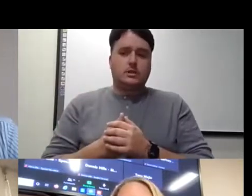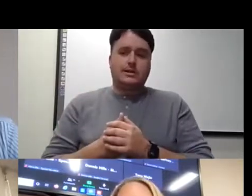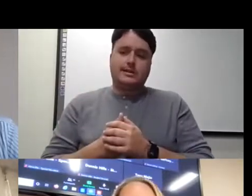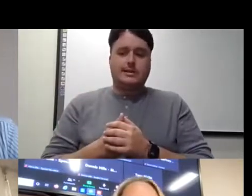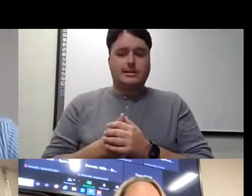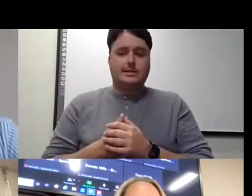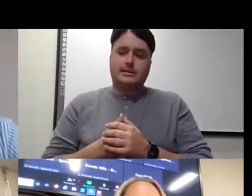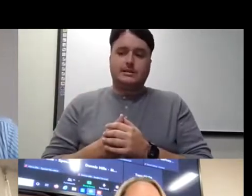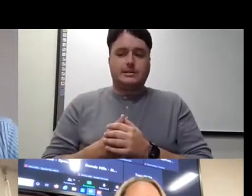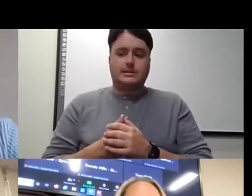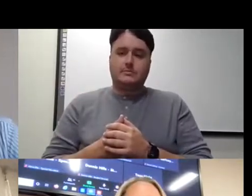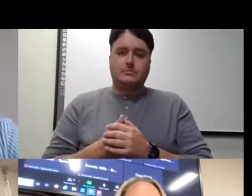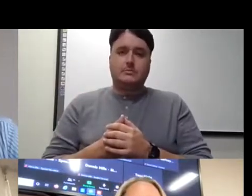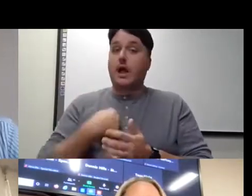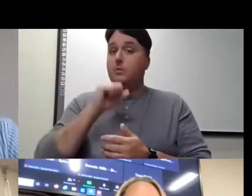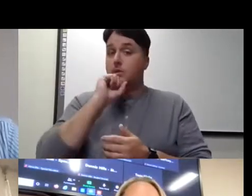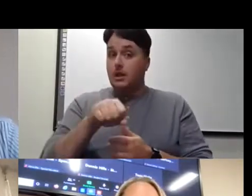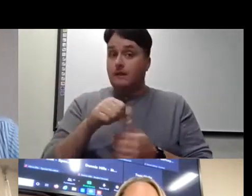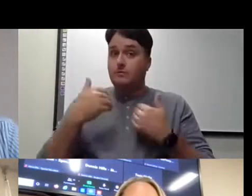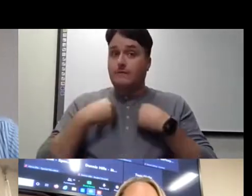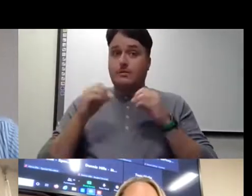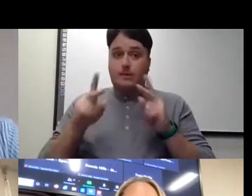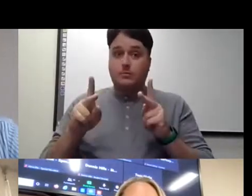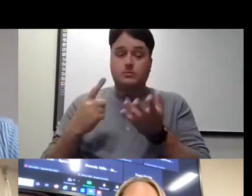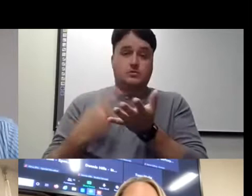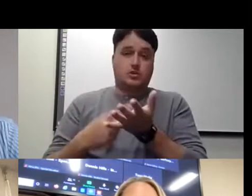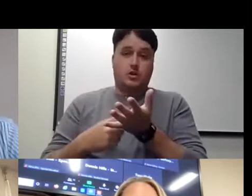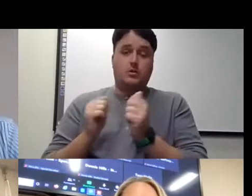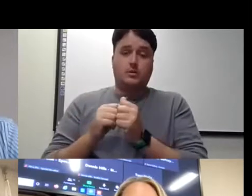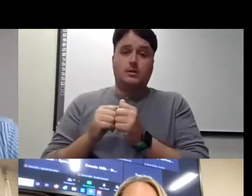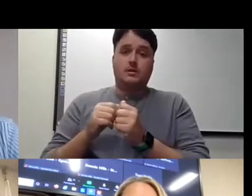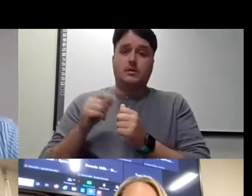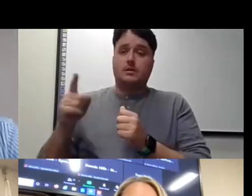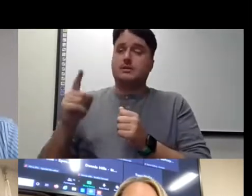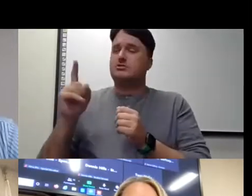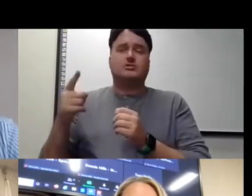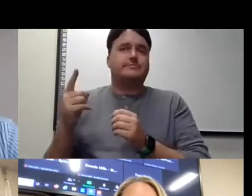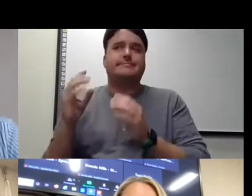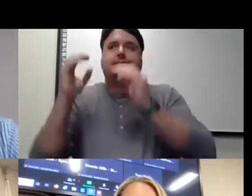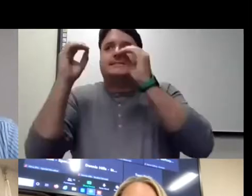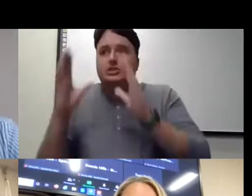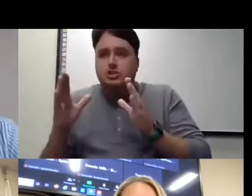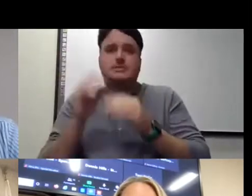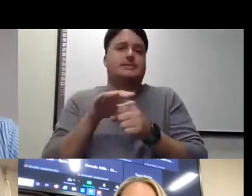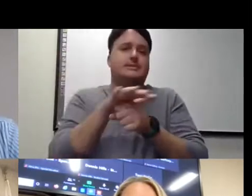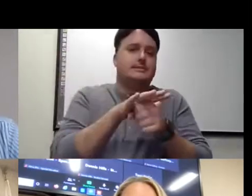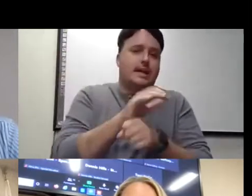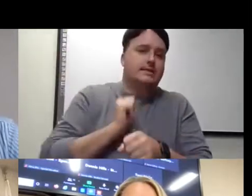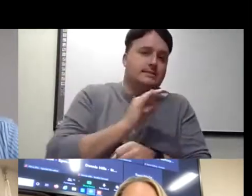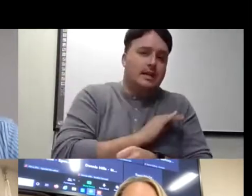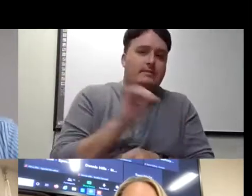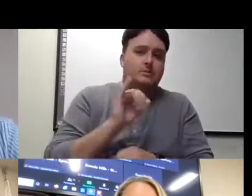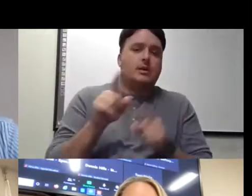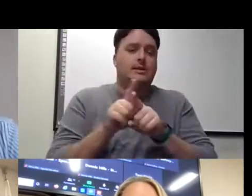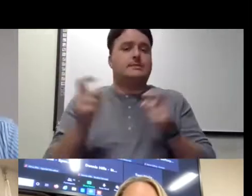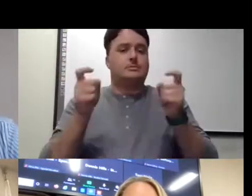I would love to have an opportunity to talk with just teachers and site staff as well as administrators,